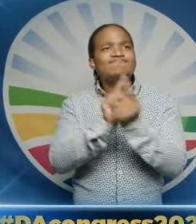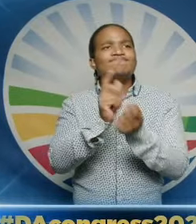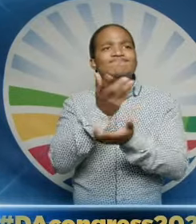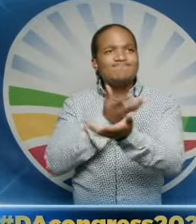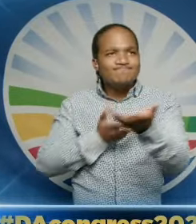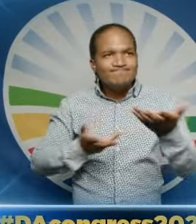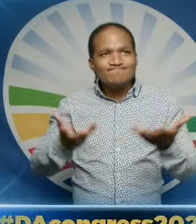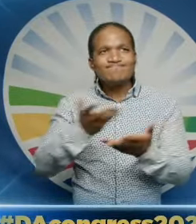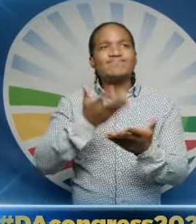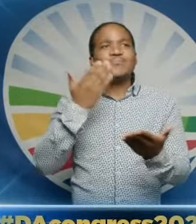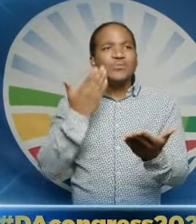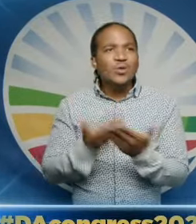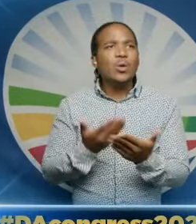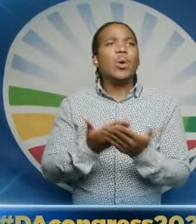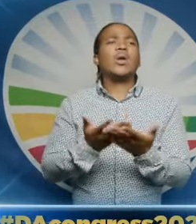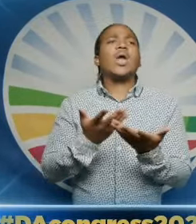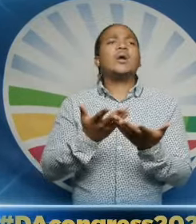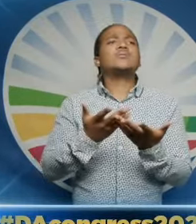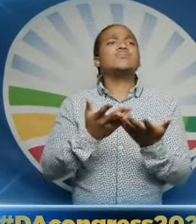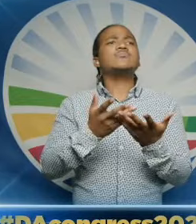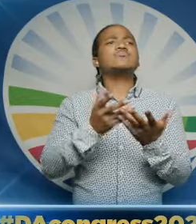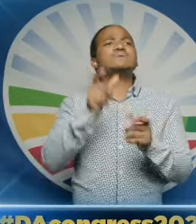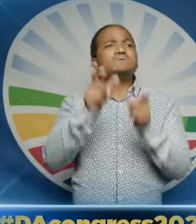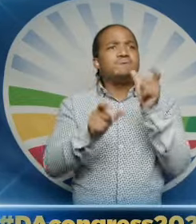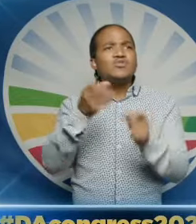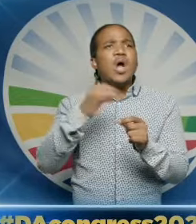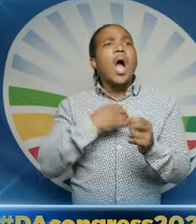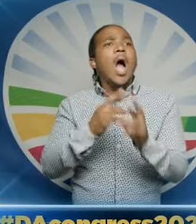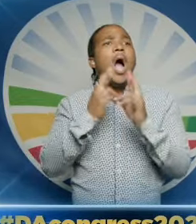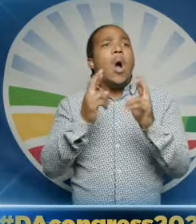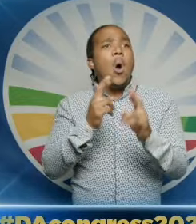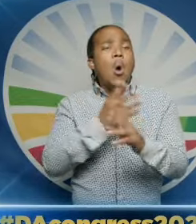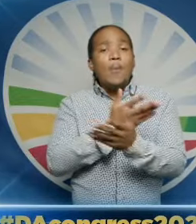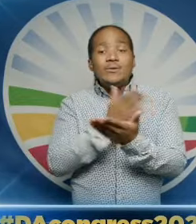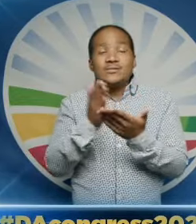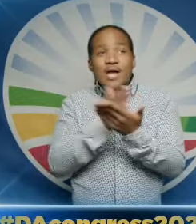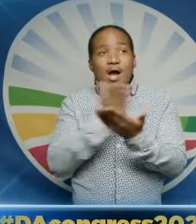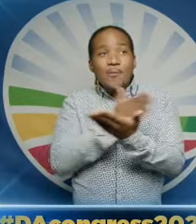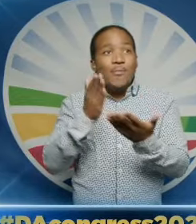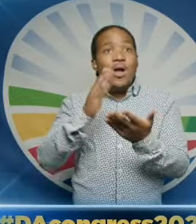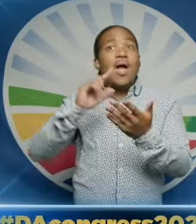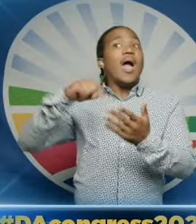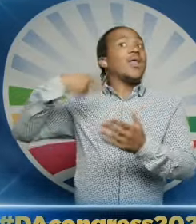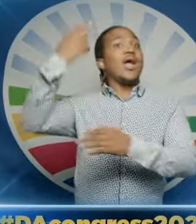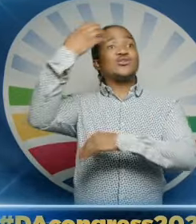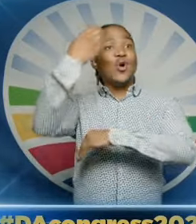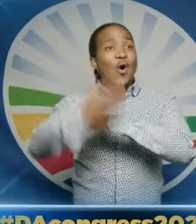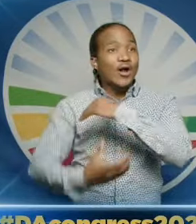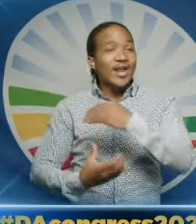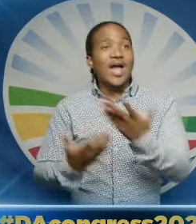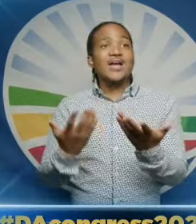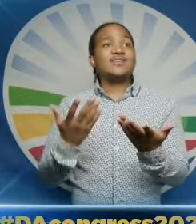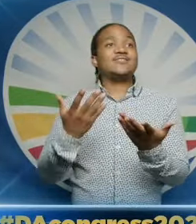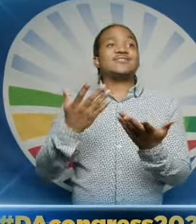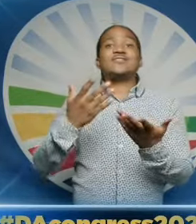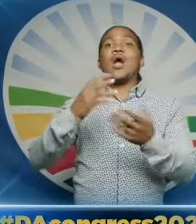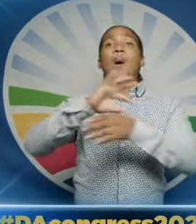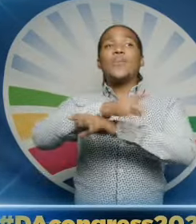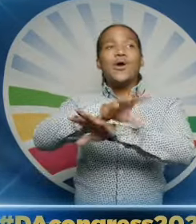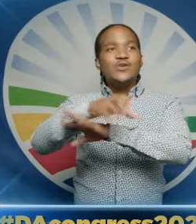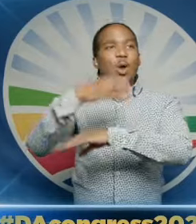you too can be a candidate. And I hope to see some of you in the next Congress, in your provincial